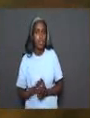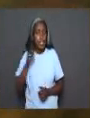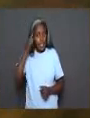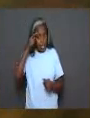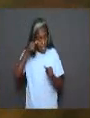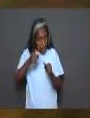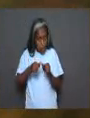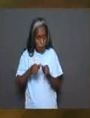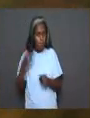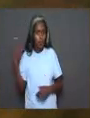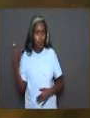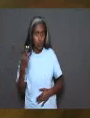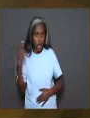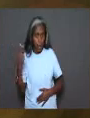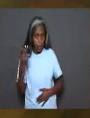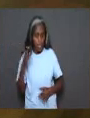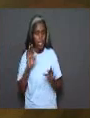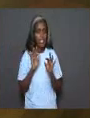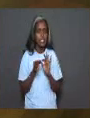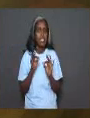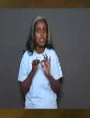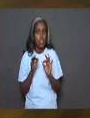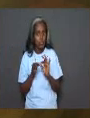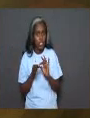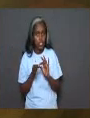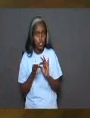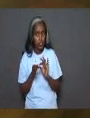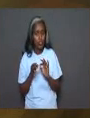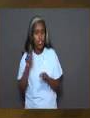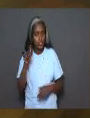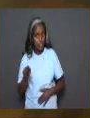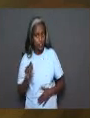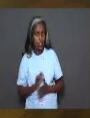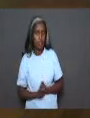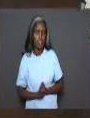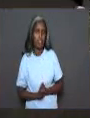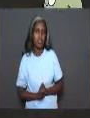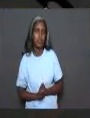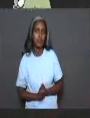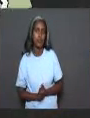Remember to apply the definition of a derivative.